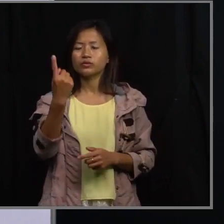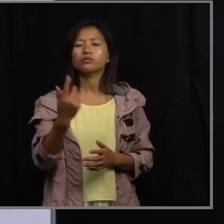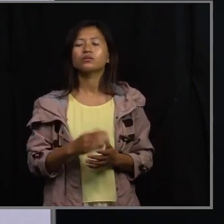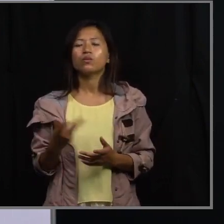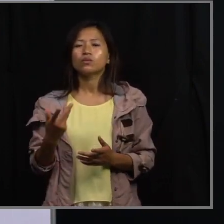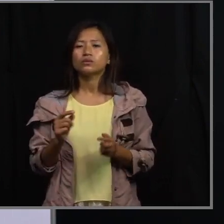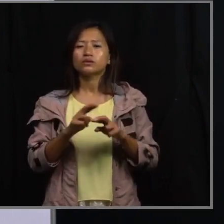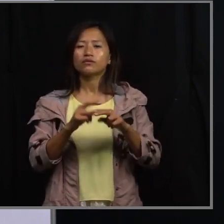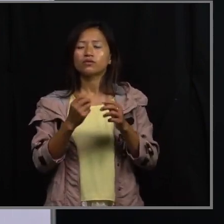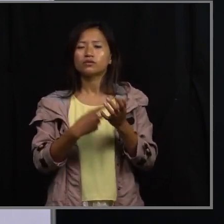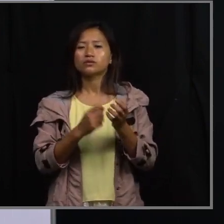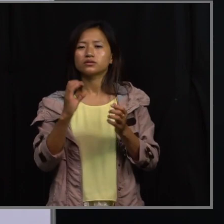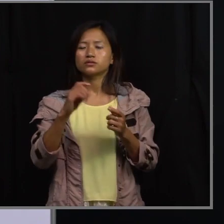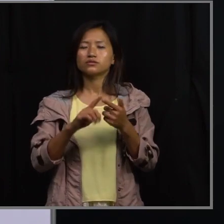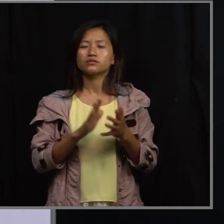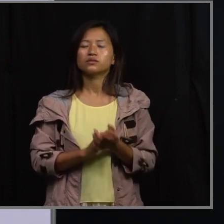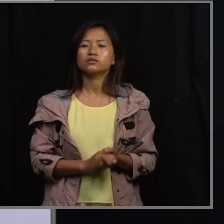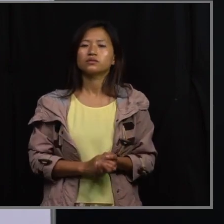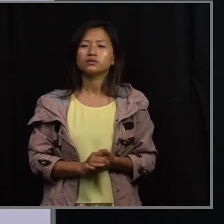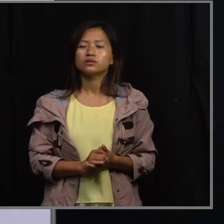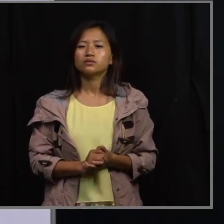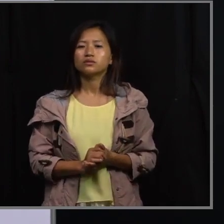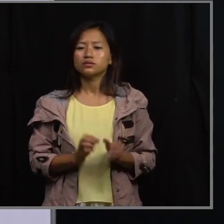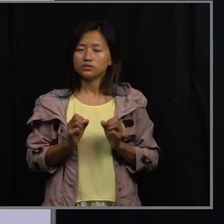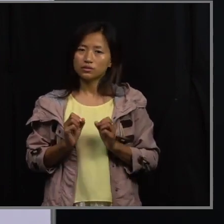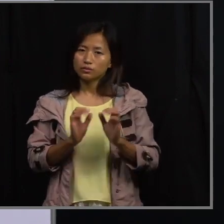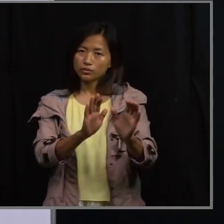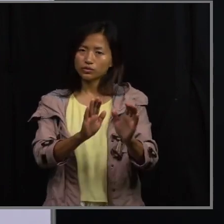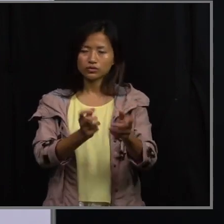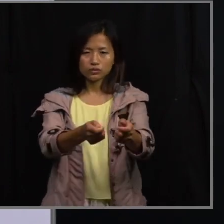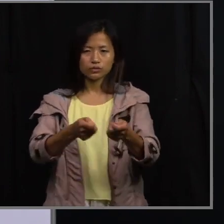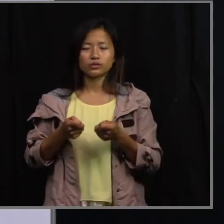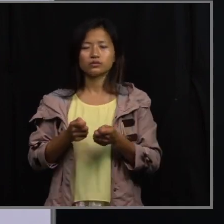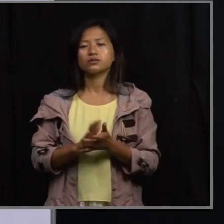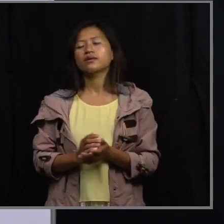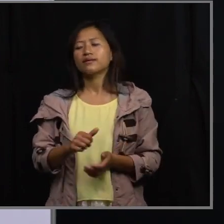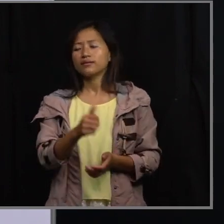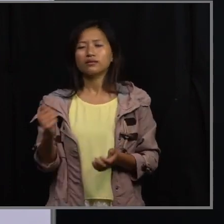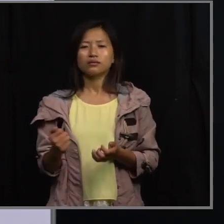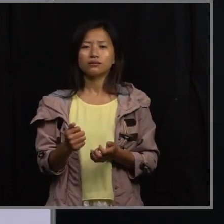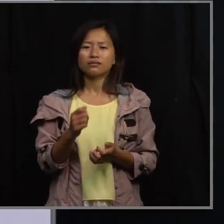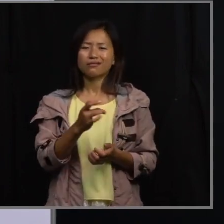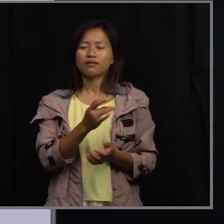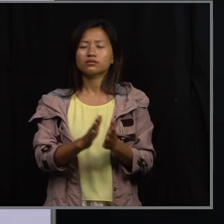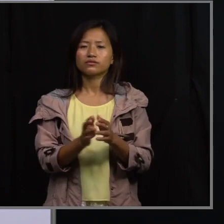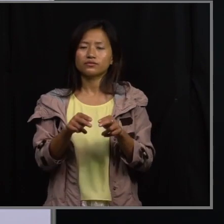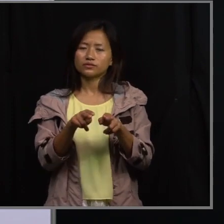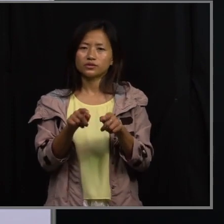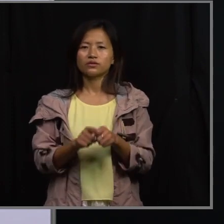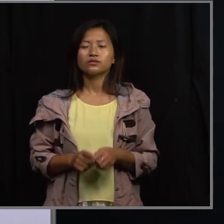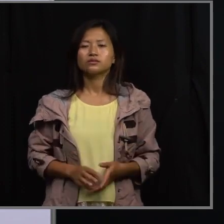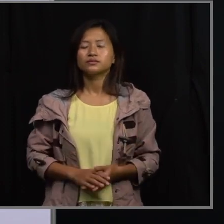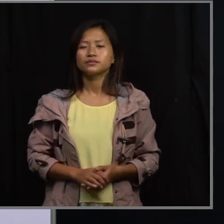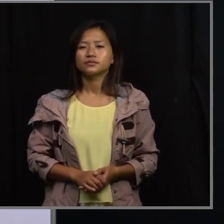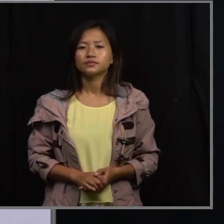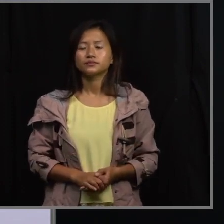force? Okay, as you already know, what is force? It is a push or pull. Force is any kind of agent, right? What kind of agent? It is a push or